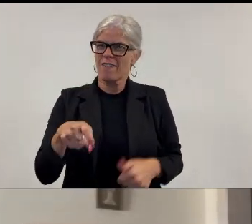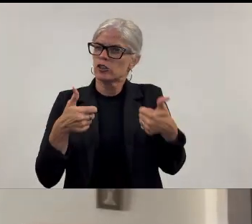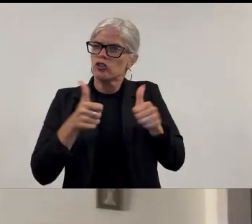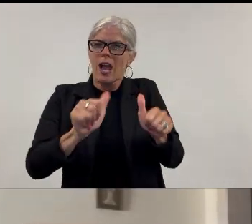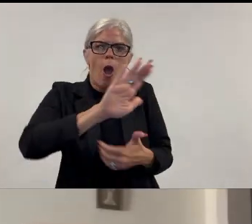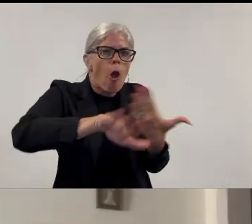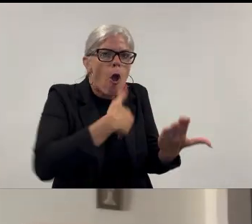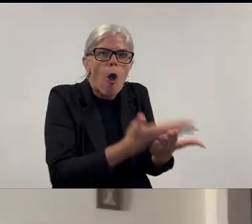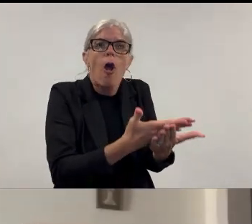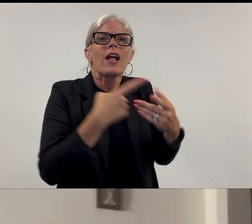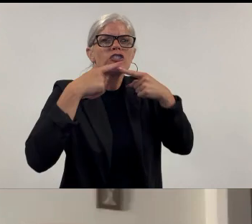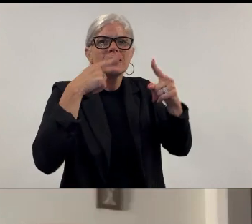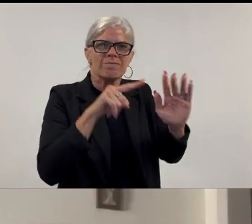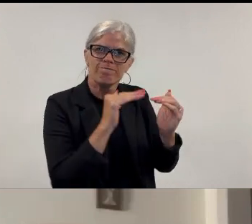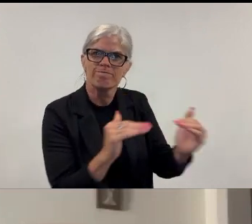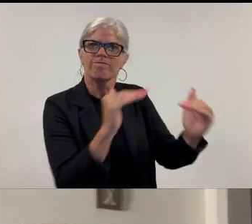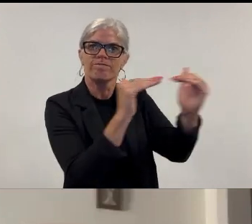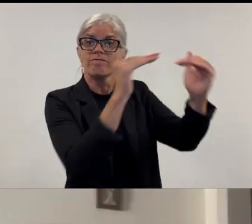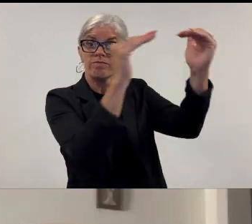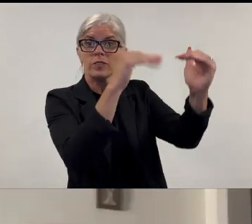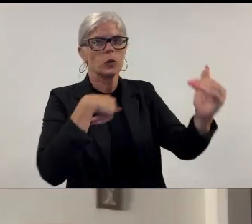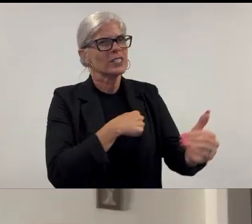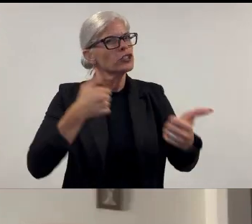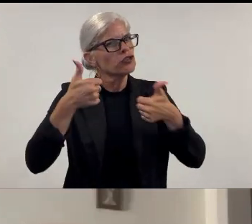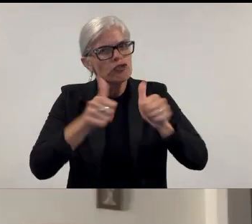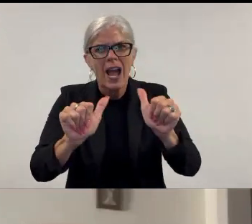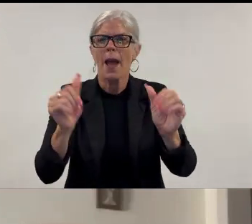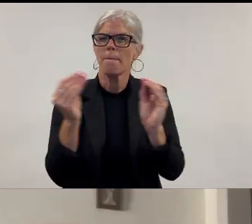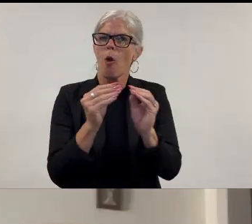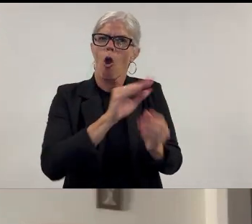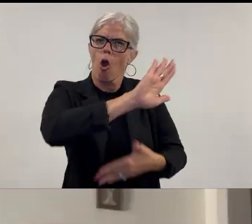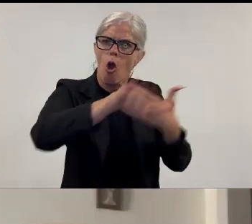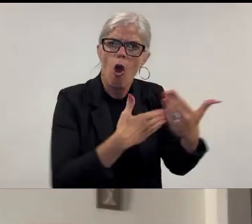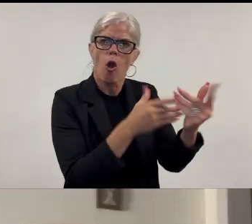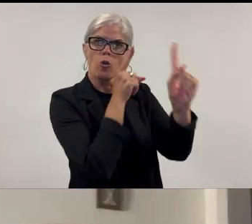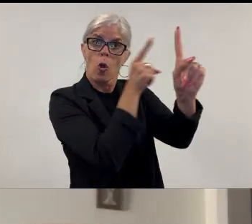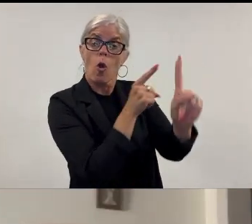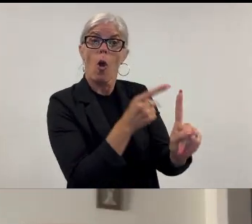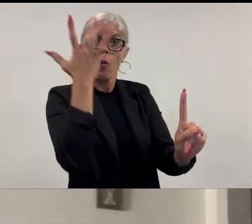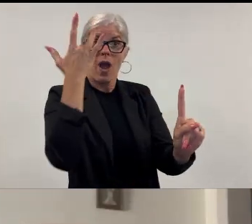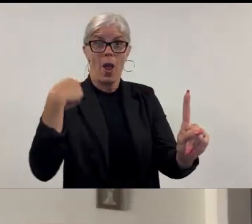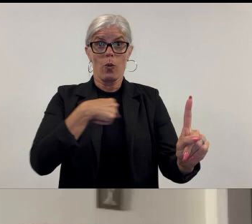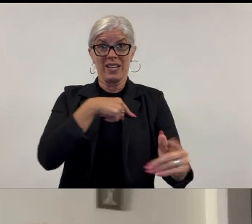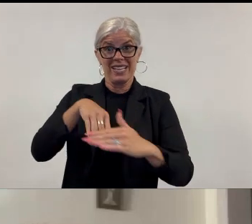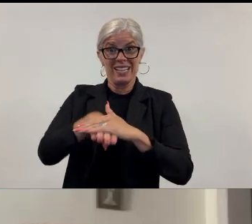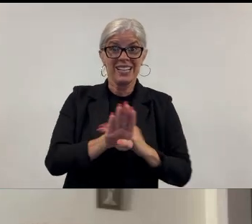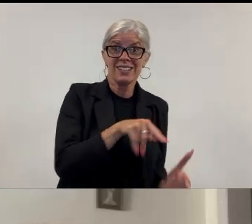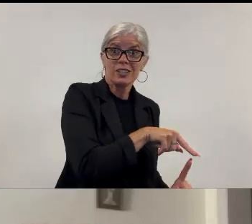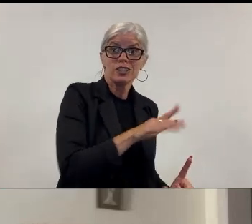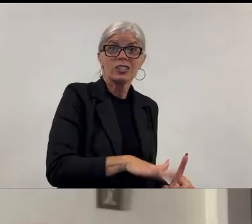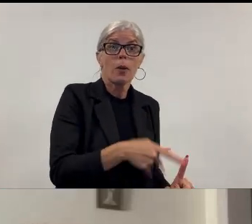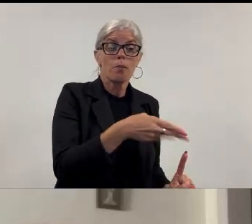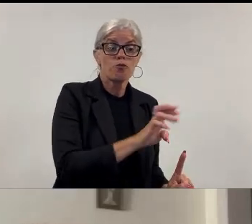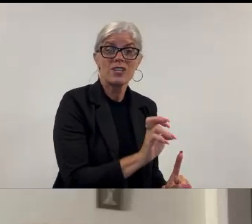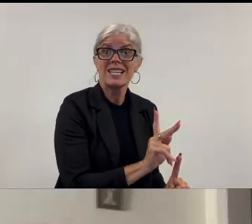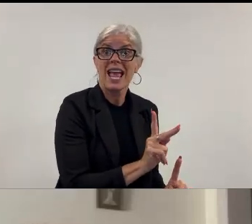with different goals. So while you were talking about, achieving sitting,